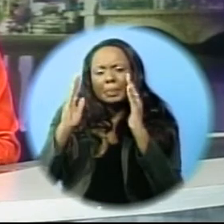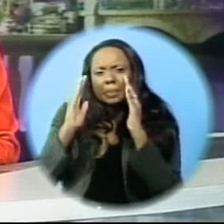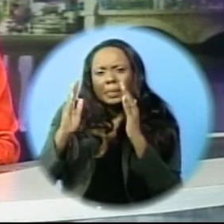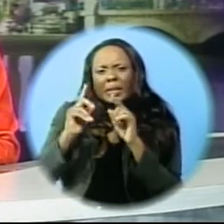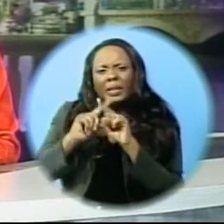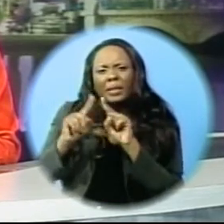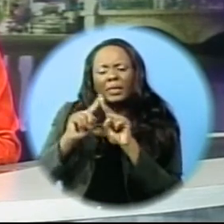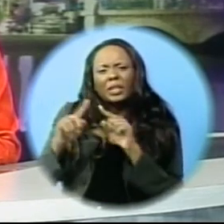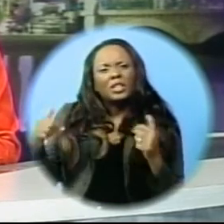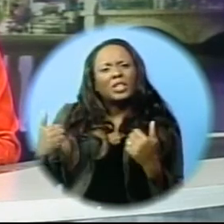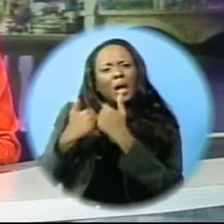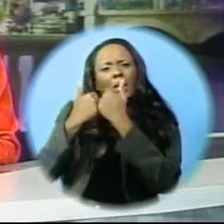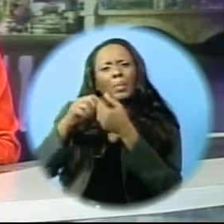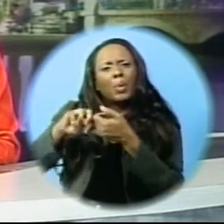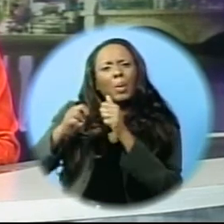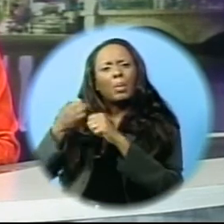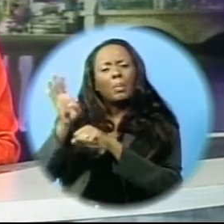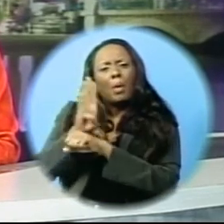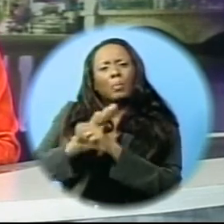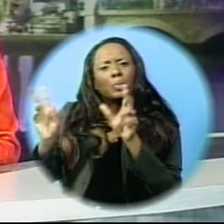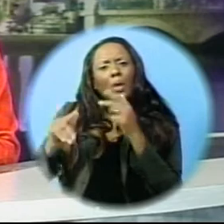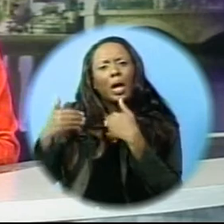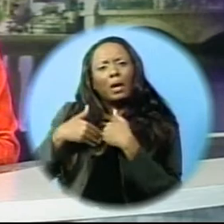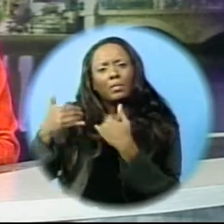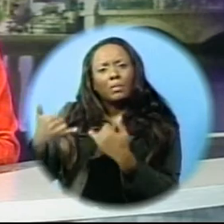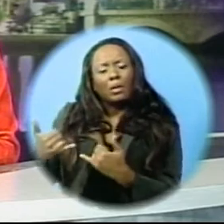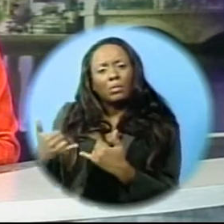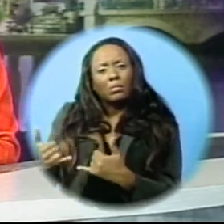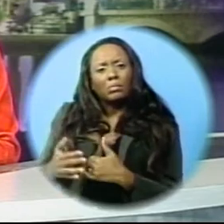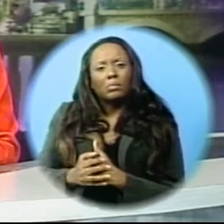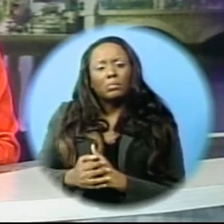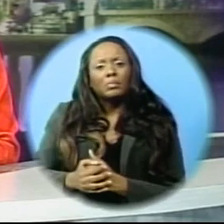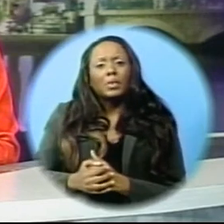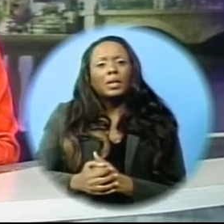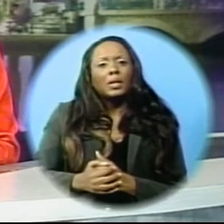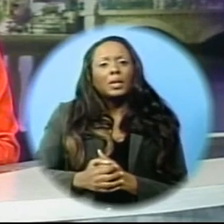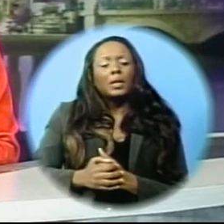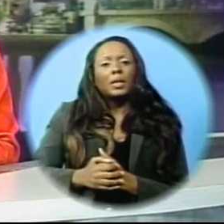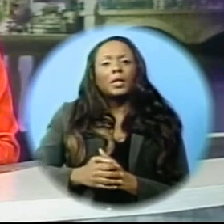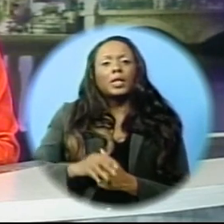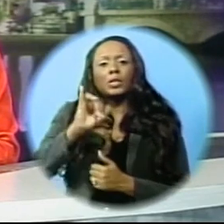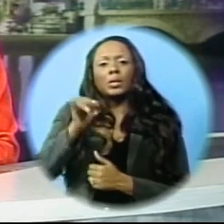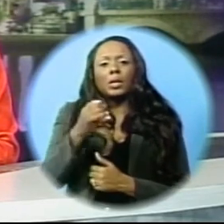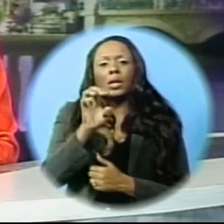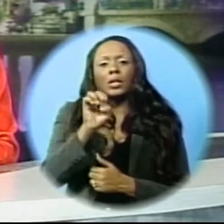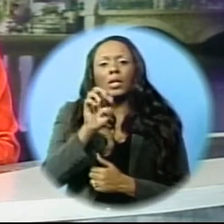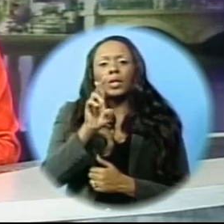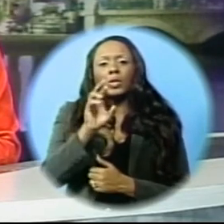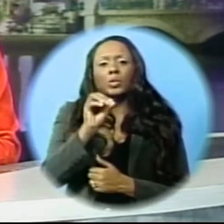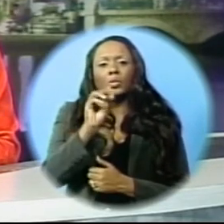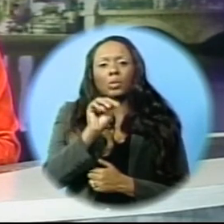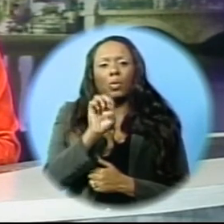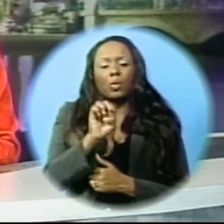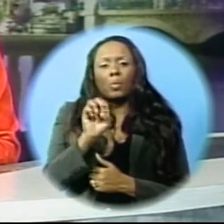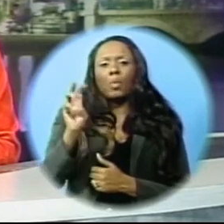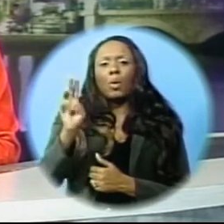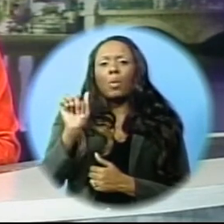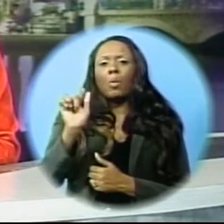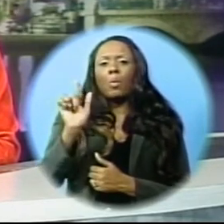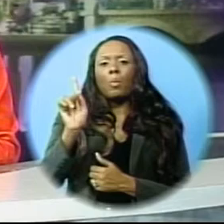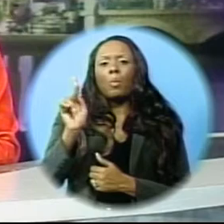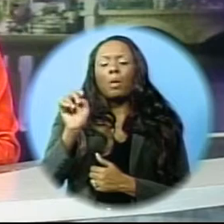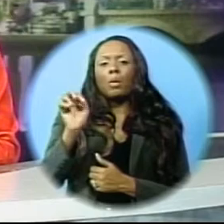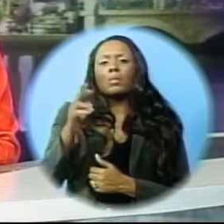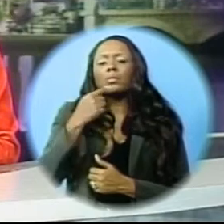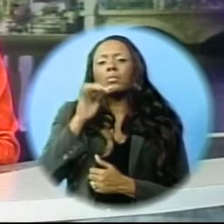are facing. This from Senator Jerome Walcott as he delivered the opposition's reply in the upper house. He says the estimates